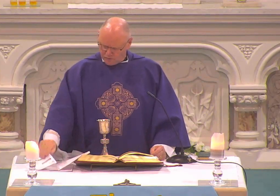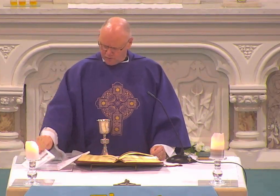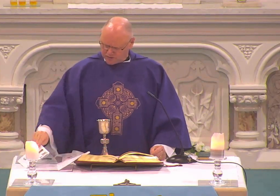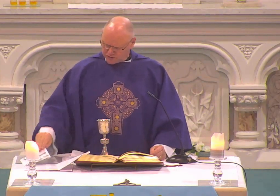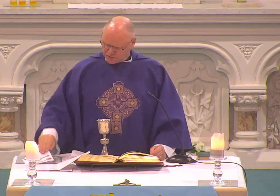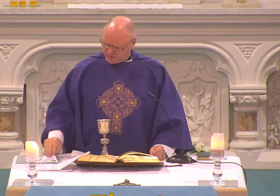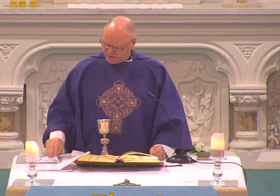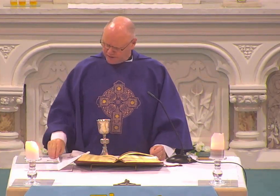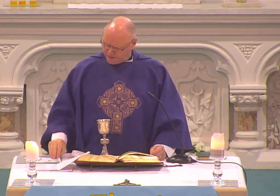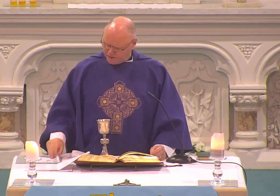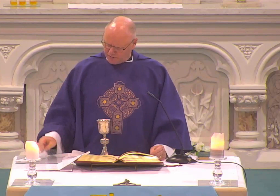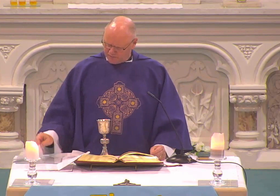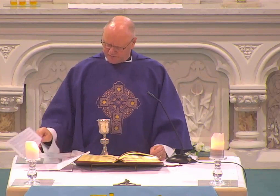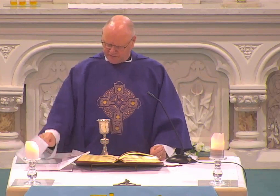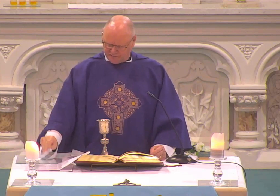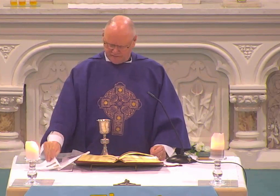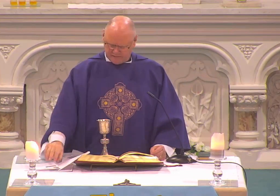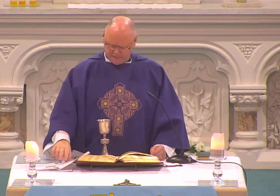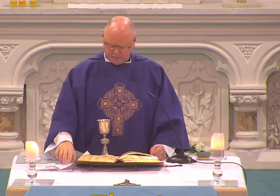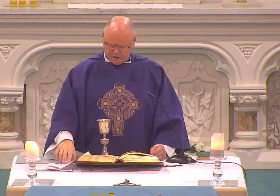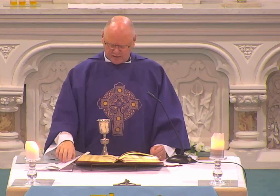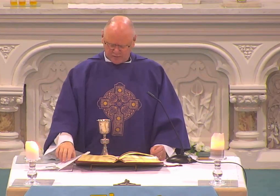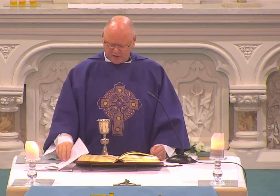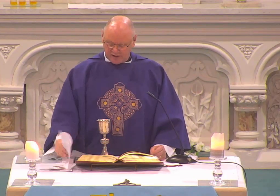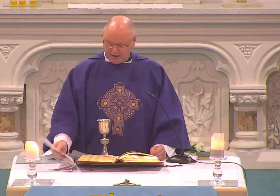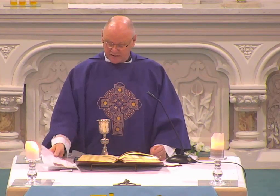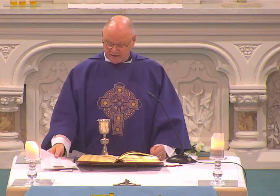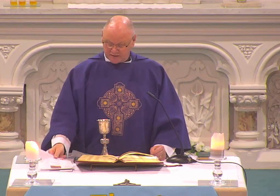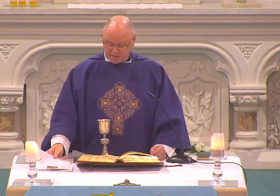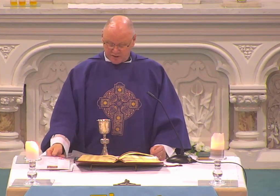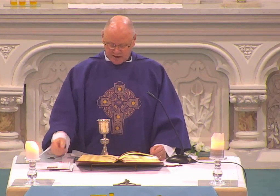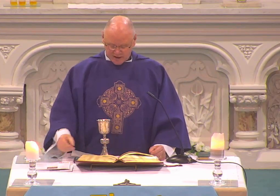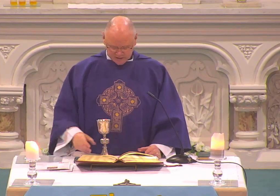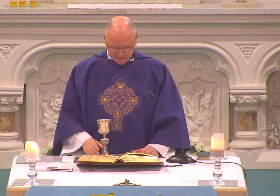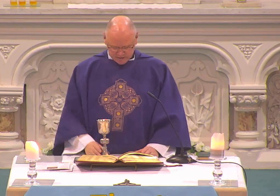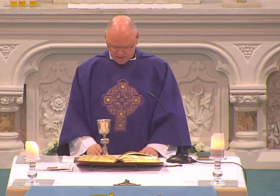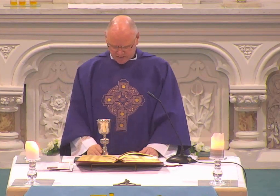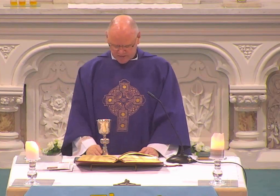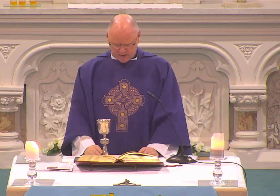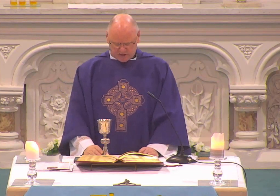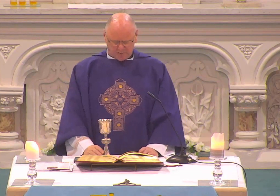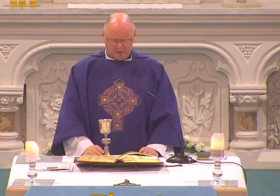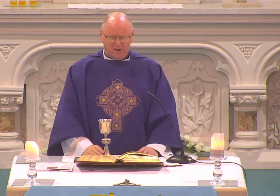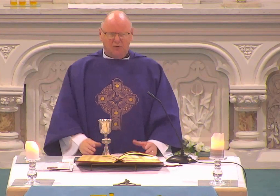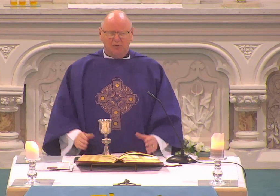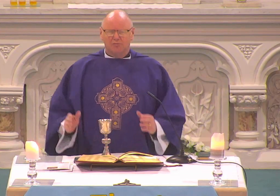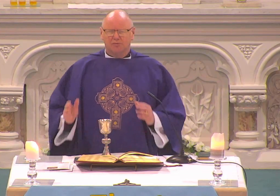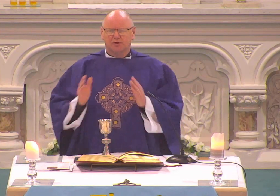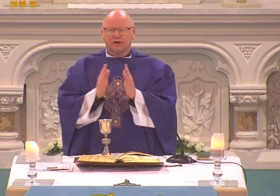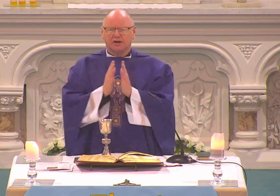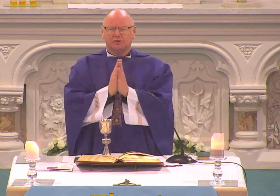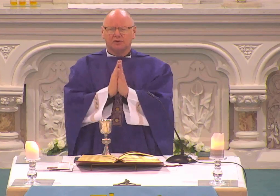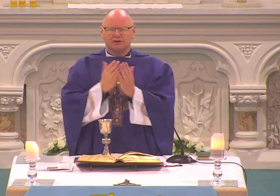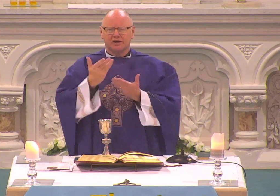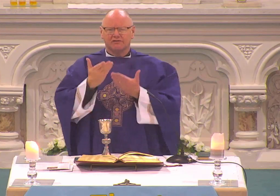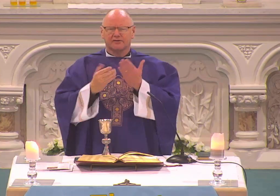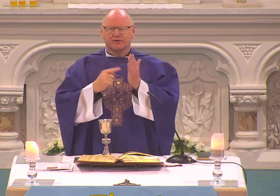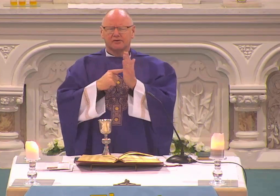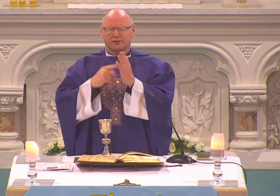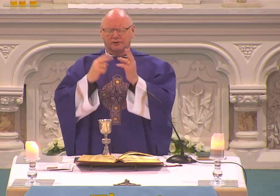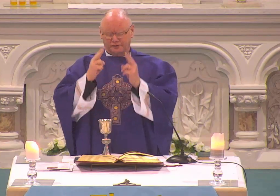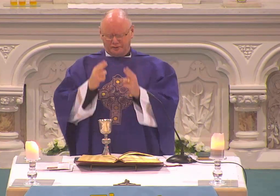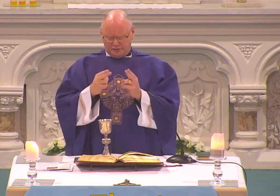The mystery of faith. When we eat this bread and drink this cup, we proclaim your death,